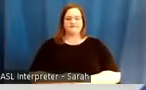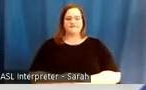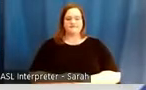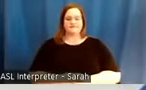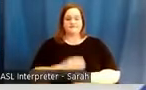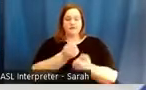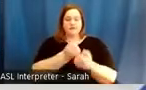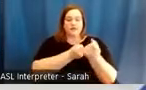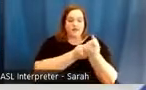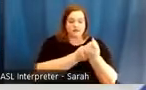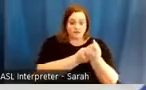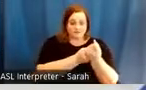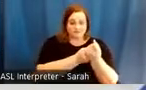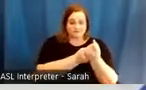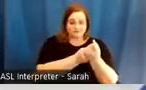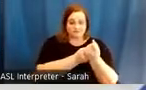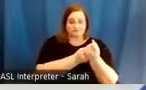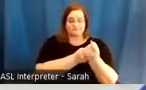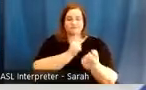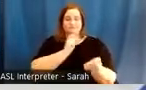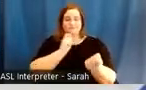Advocate, change,